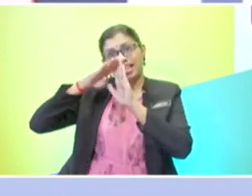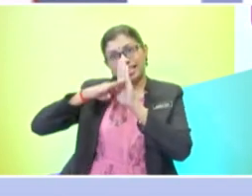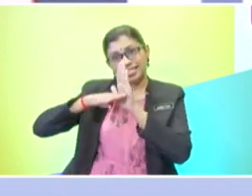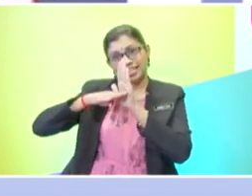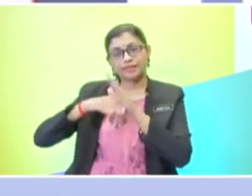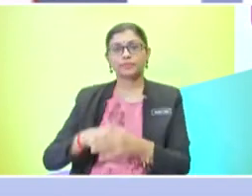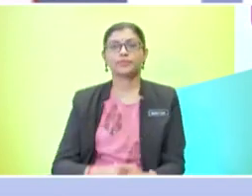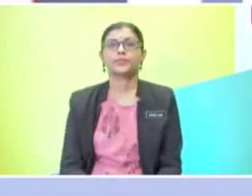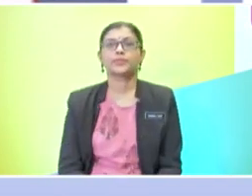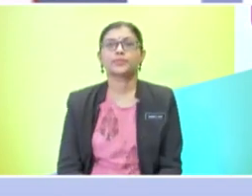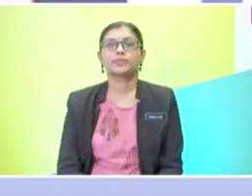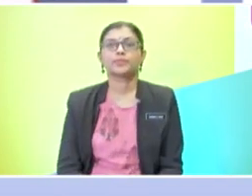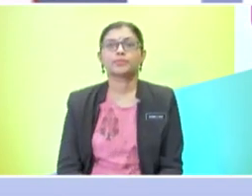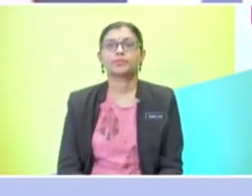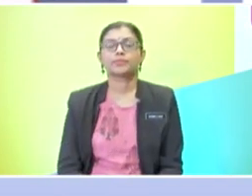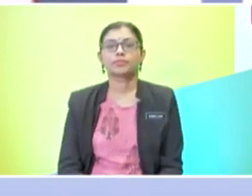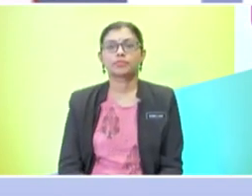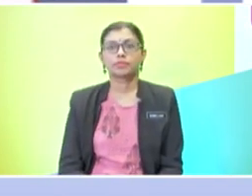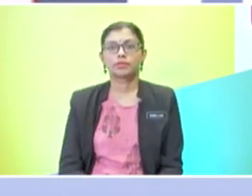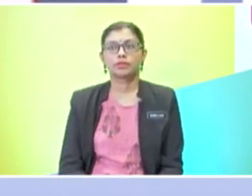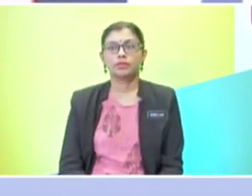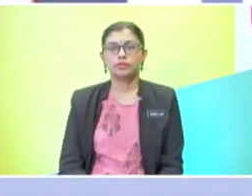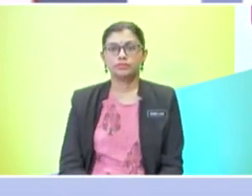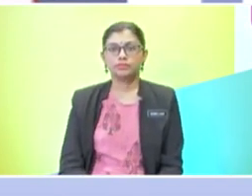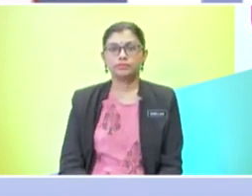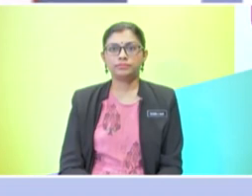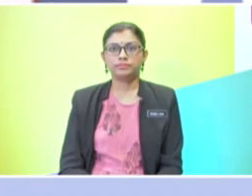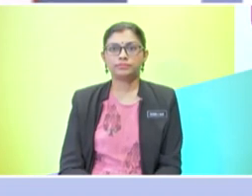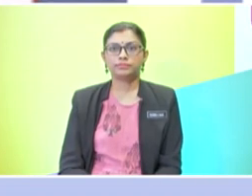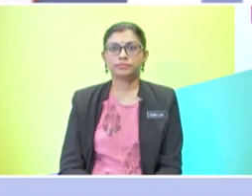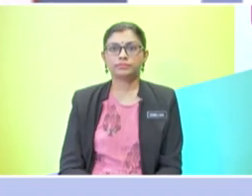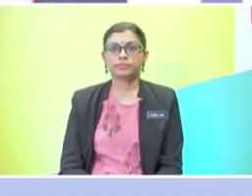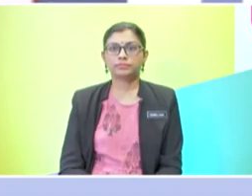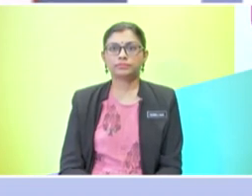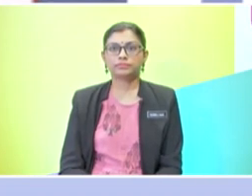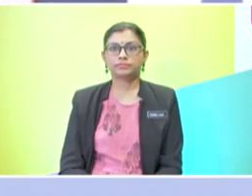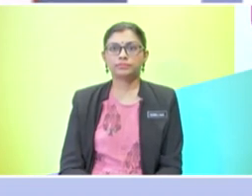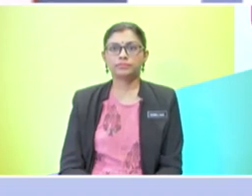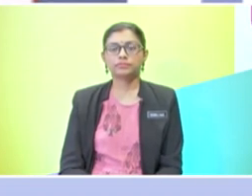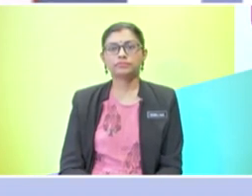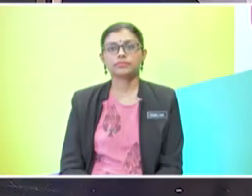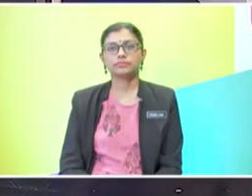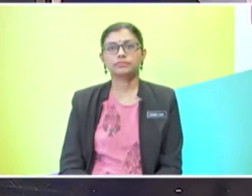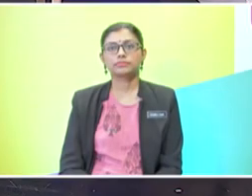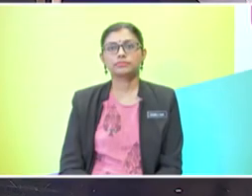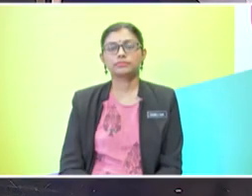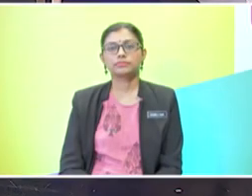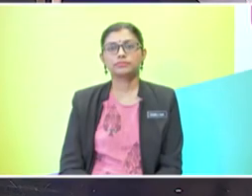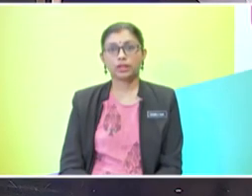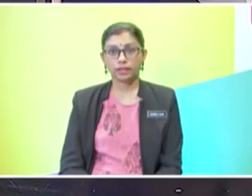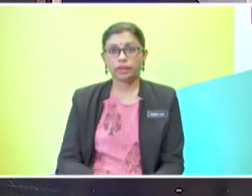tell that Puan Lina is the richer person because once your liabilities are lesser and lesser, you become rich.